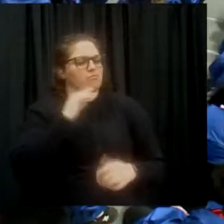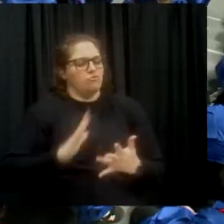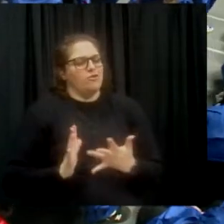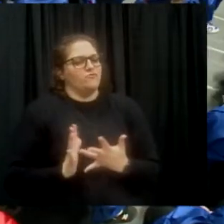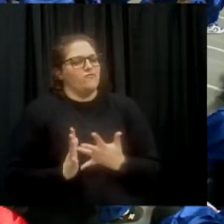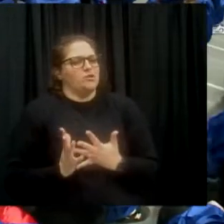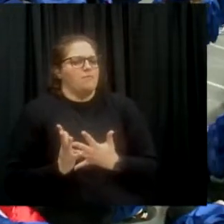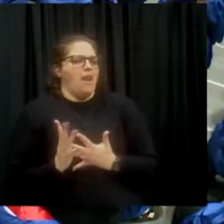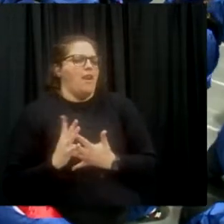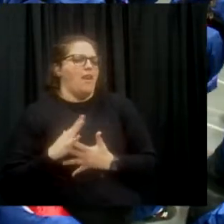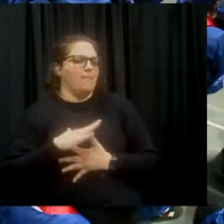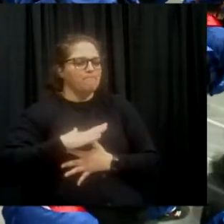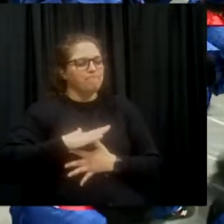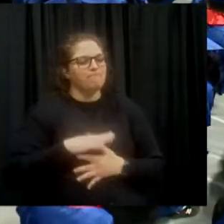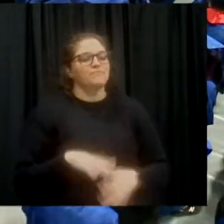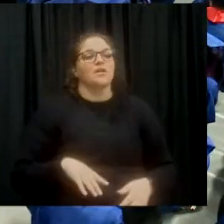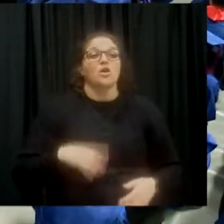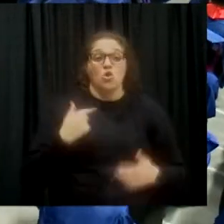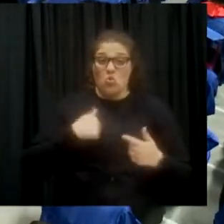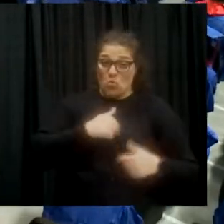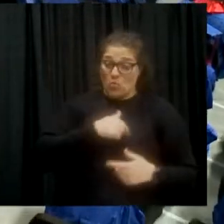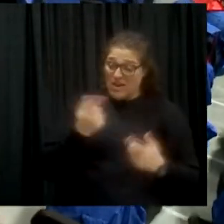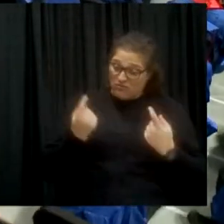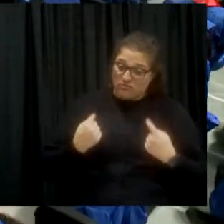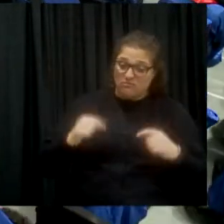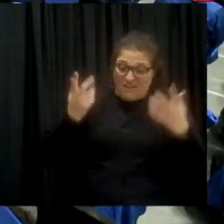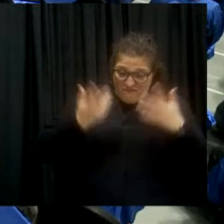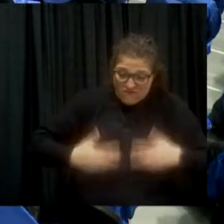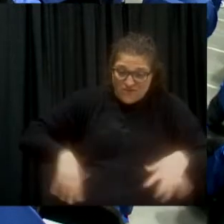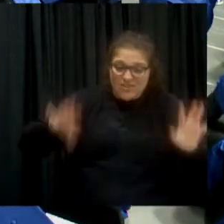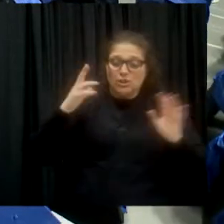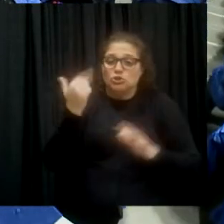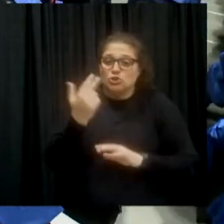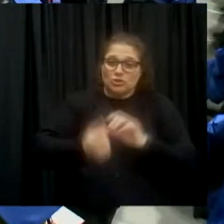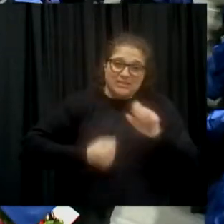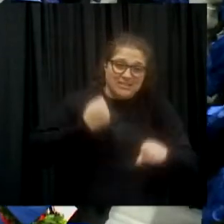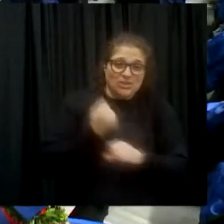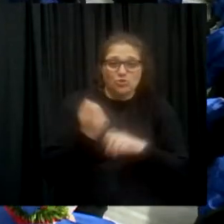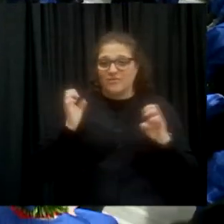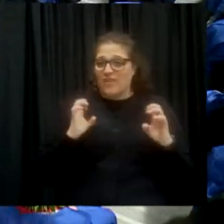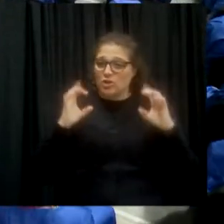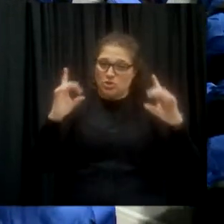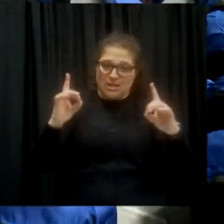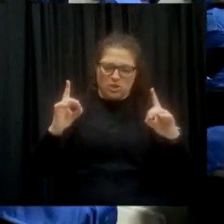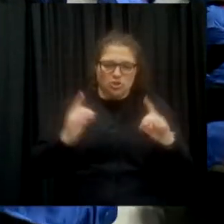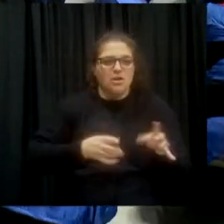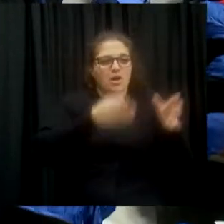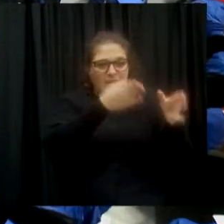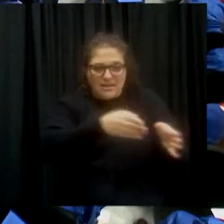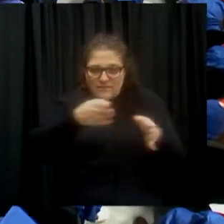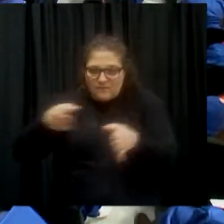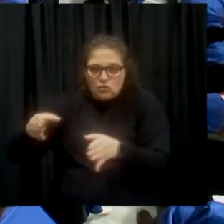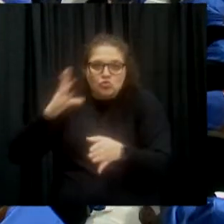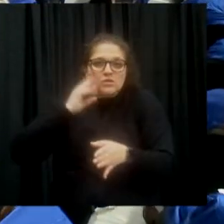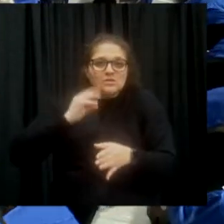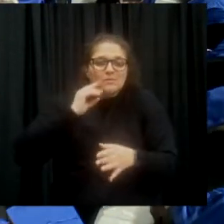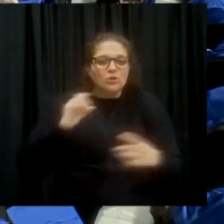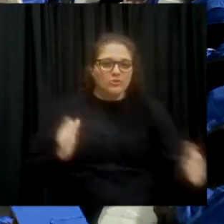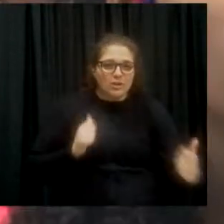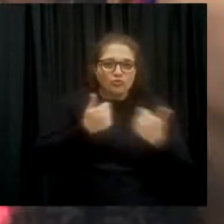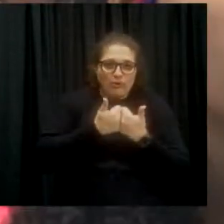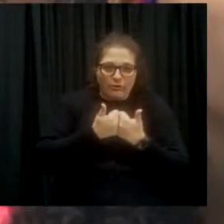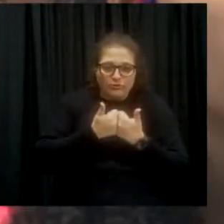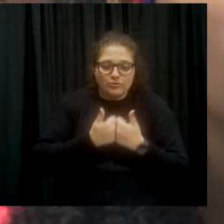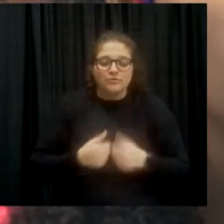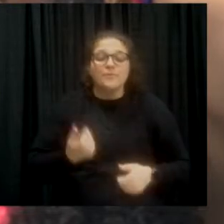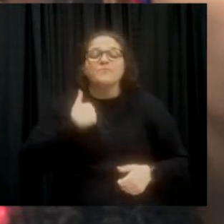We've put in the effort and hours to say we've completed 13 years of education, despite all of our individual challenges. In these years,